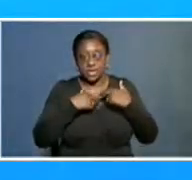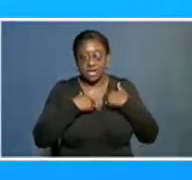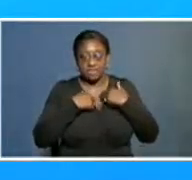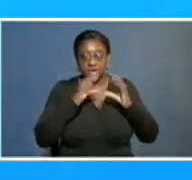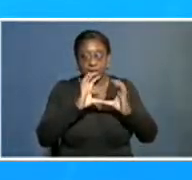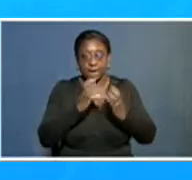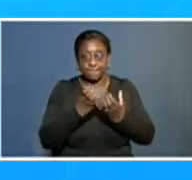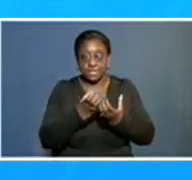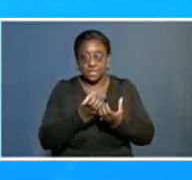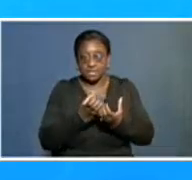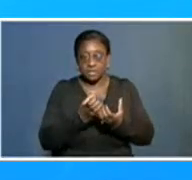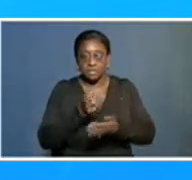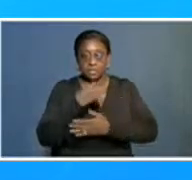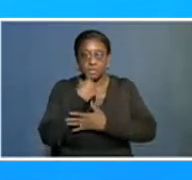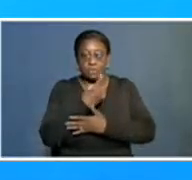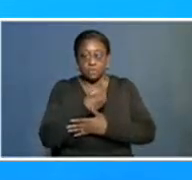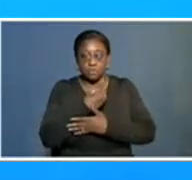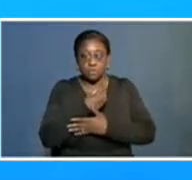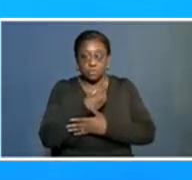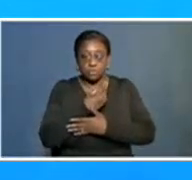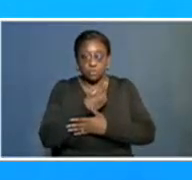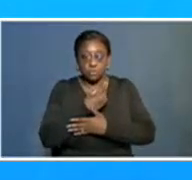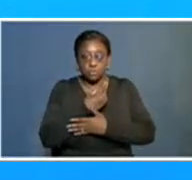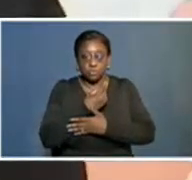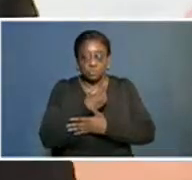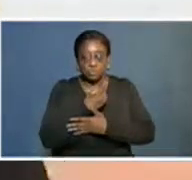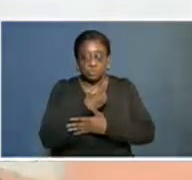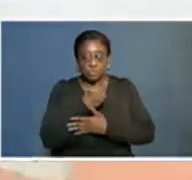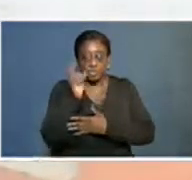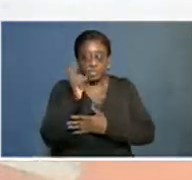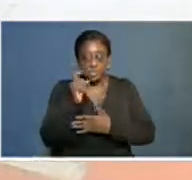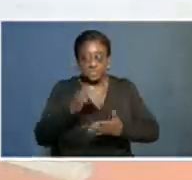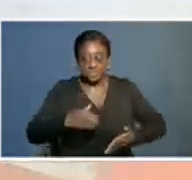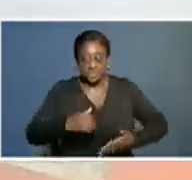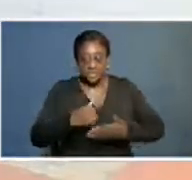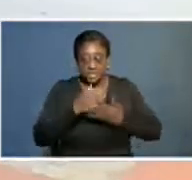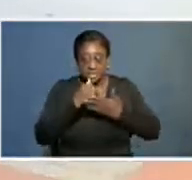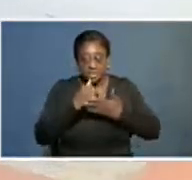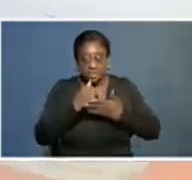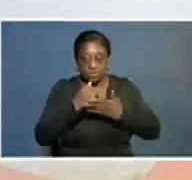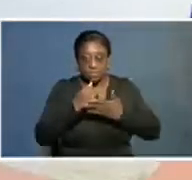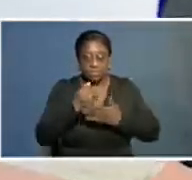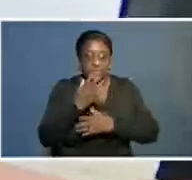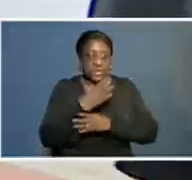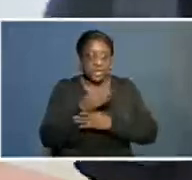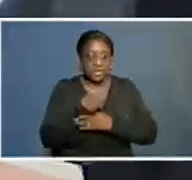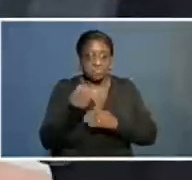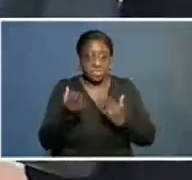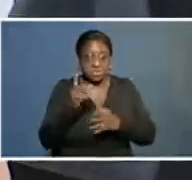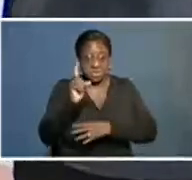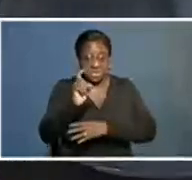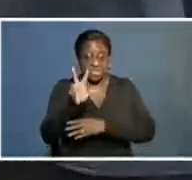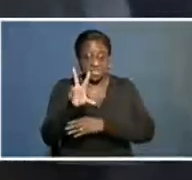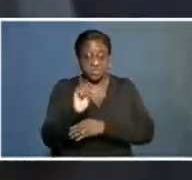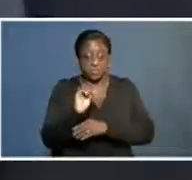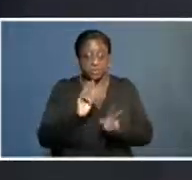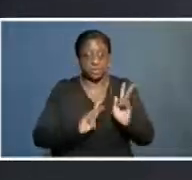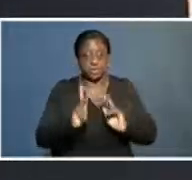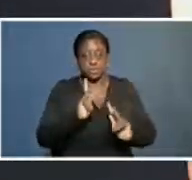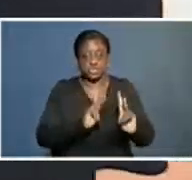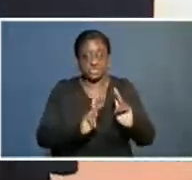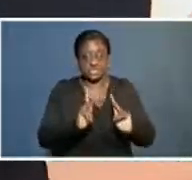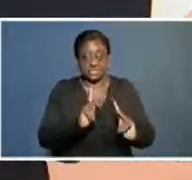company that is in the telecommunication sector. And they have said to us that they need us to identify about 30 persons to serve